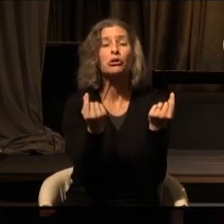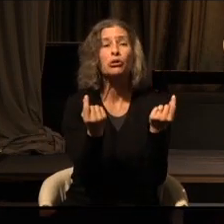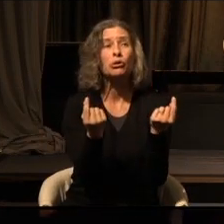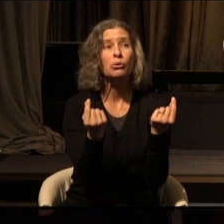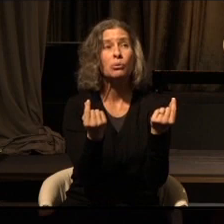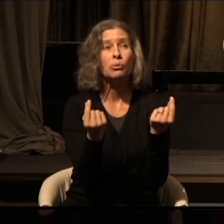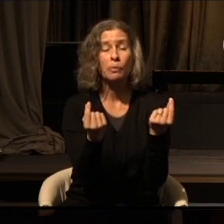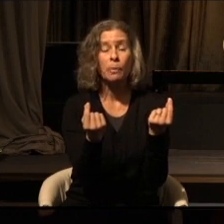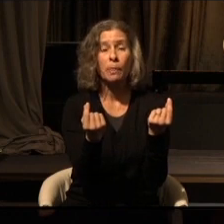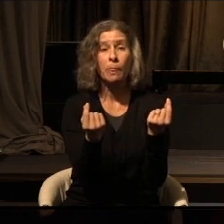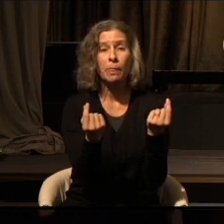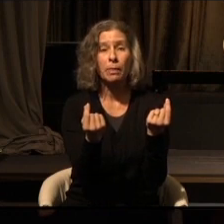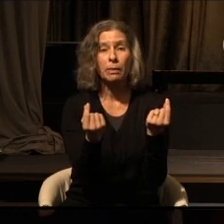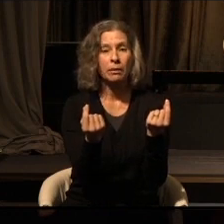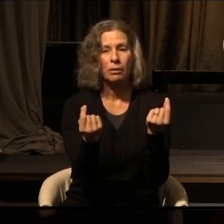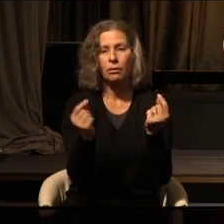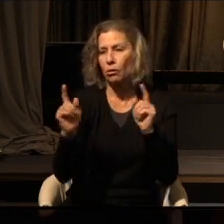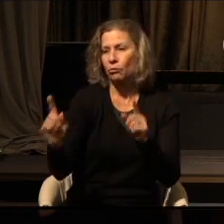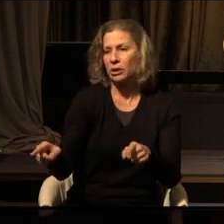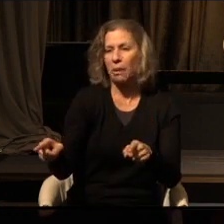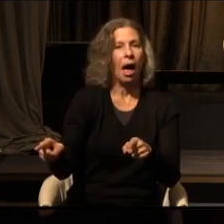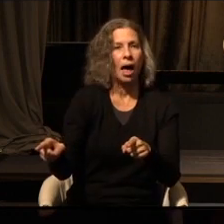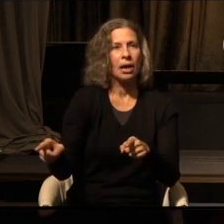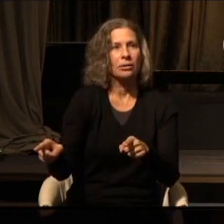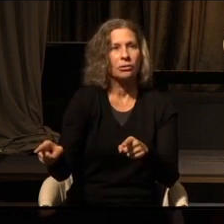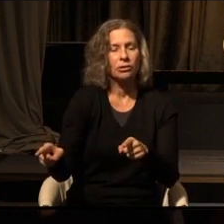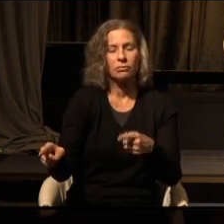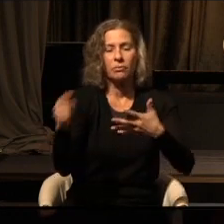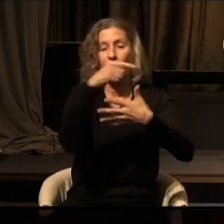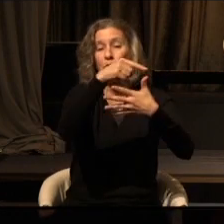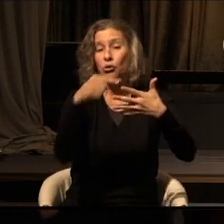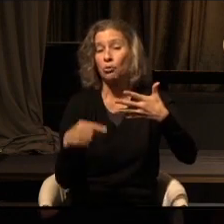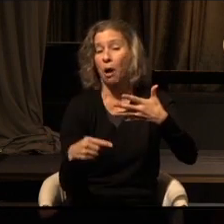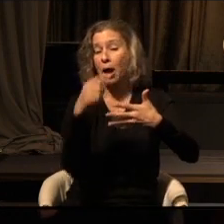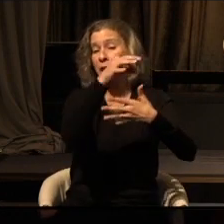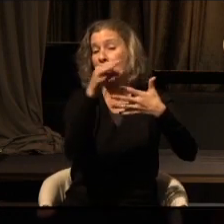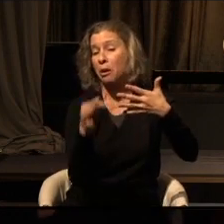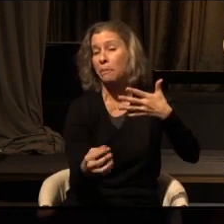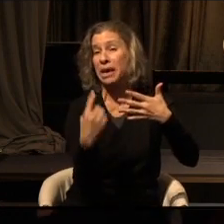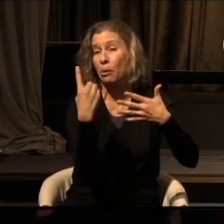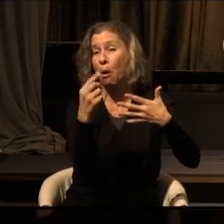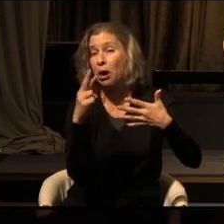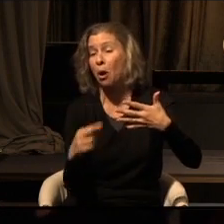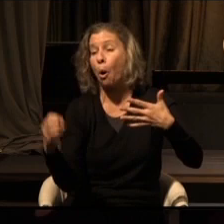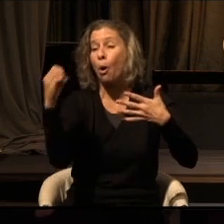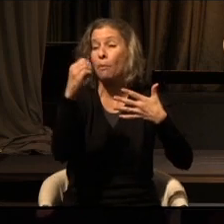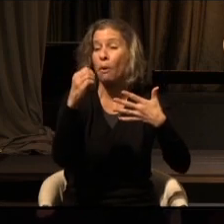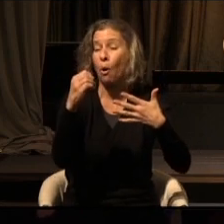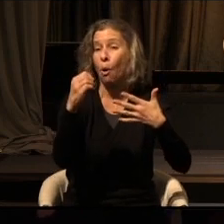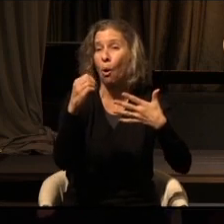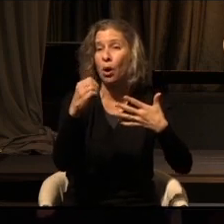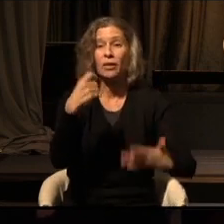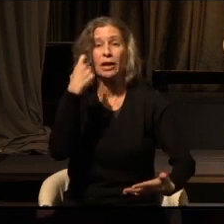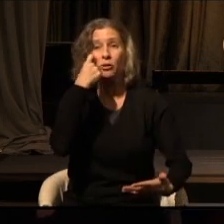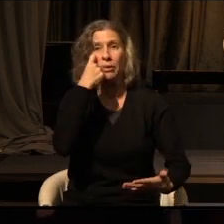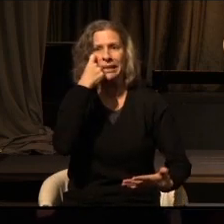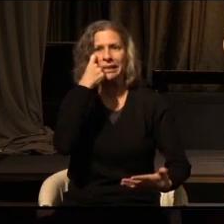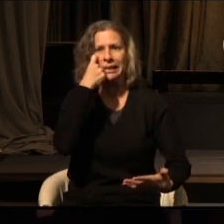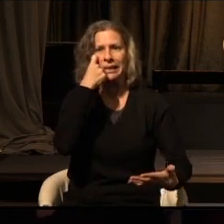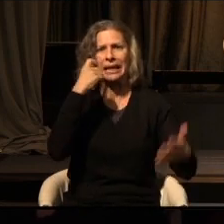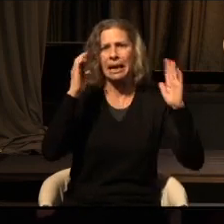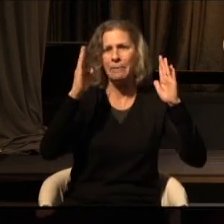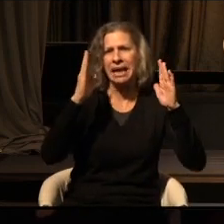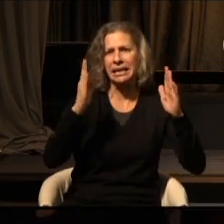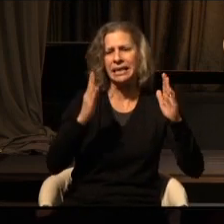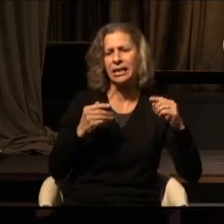do is respond to one of the five questions or more that you've just heard us all wrestling with and that we continue to